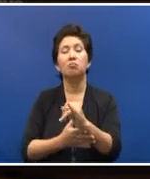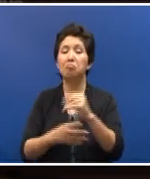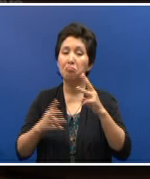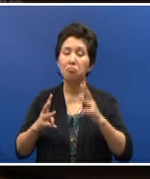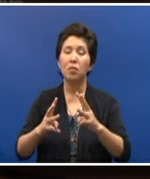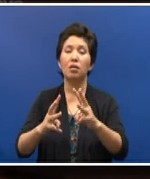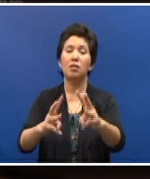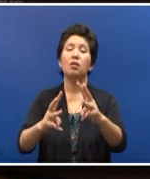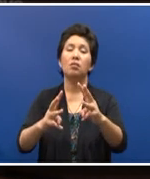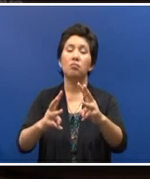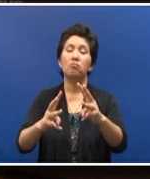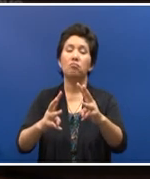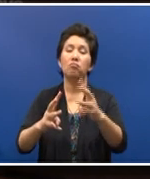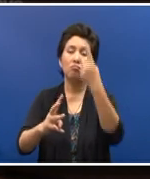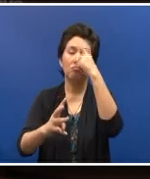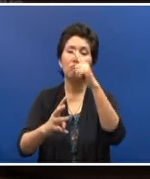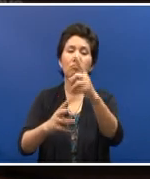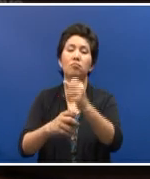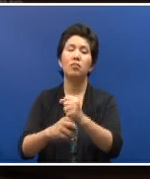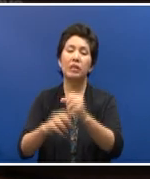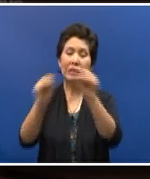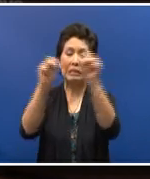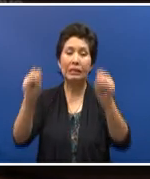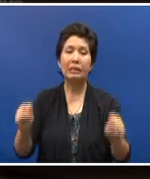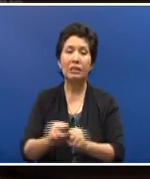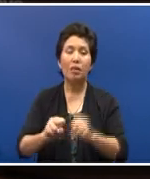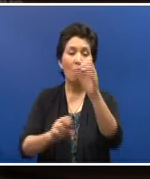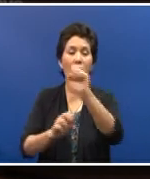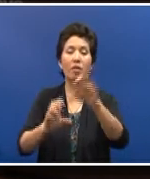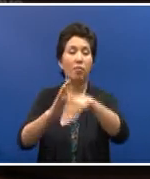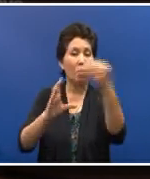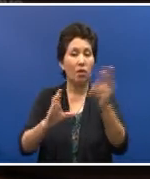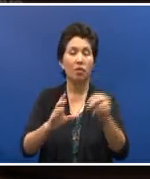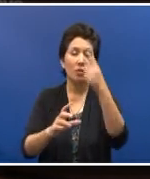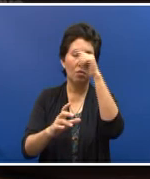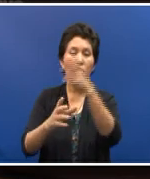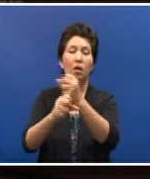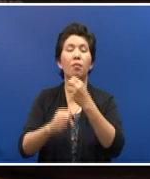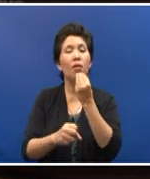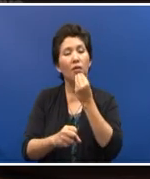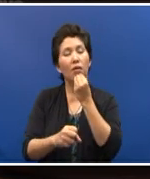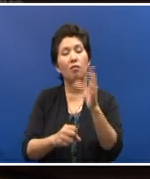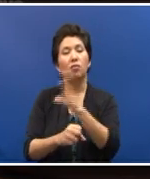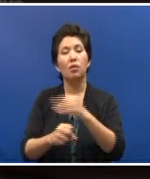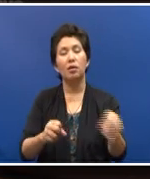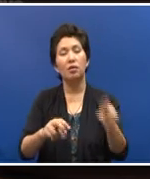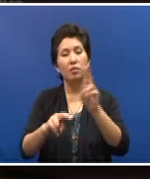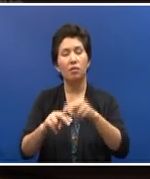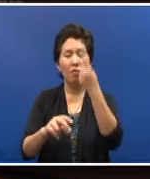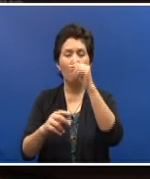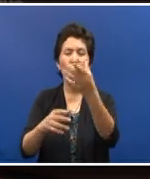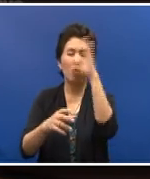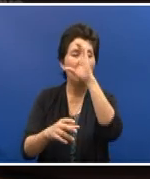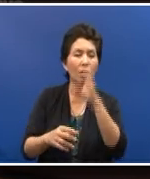in order to in the systems of productions in order to gather food, okay, in order to seek for